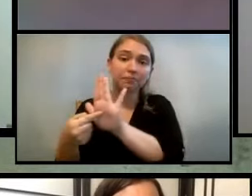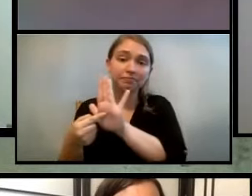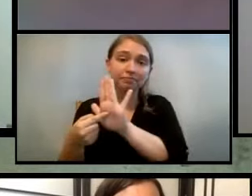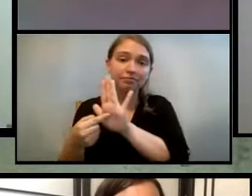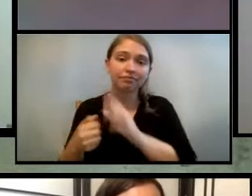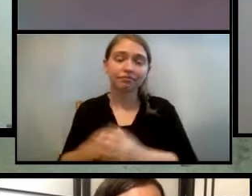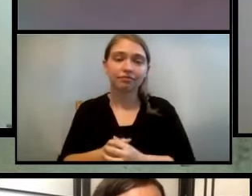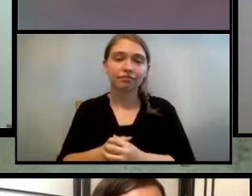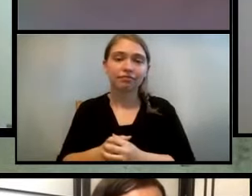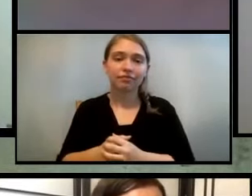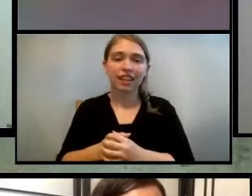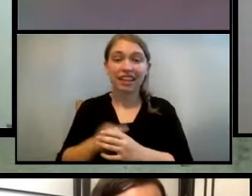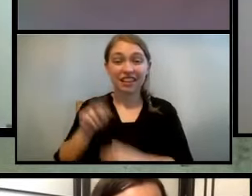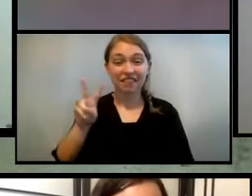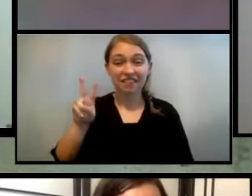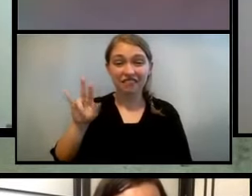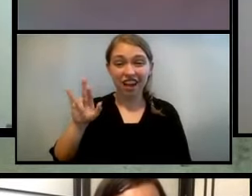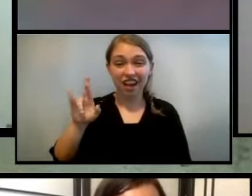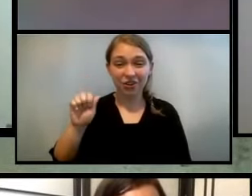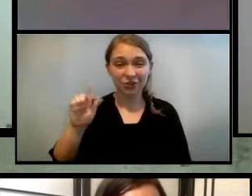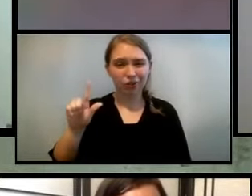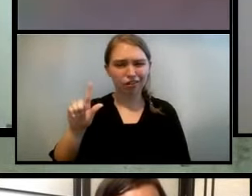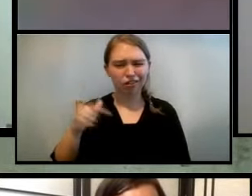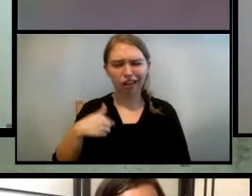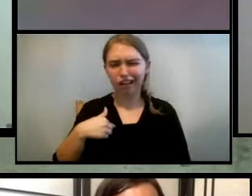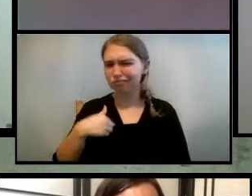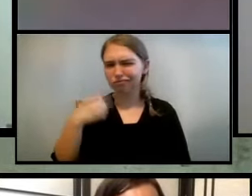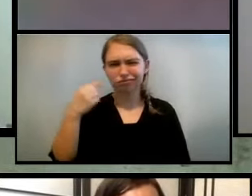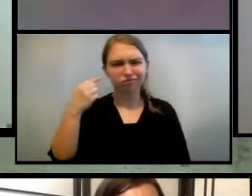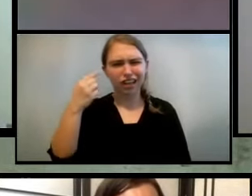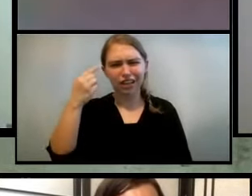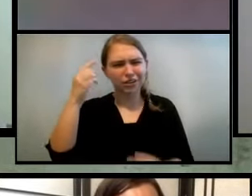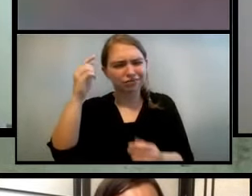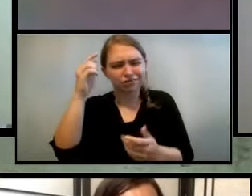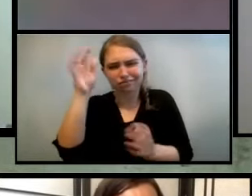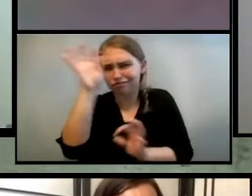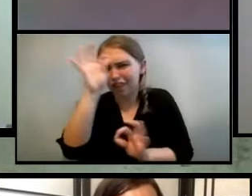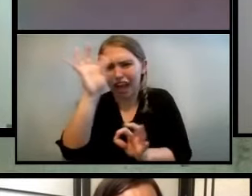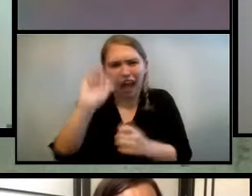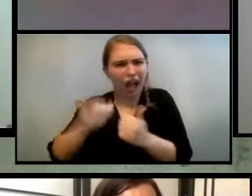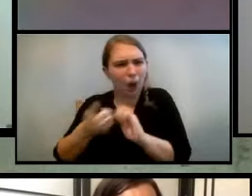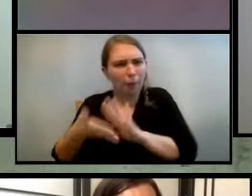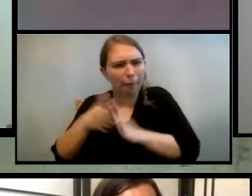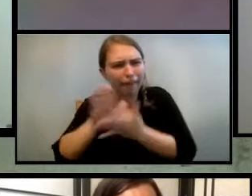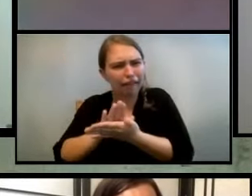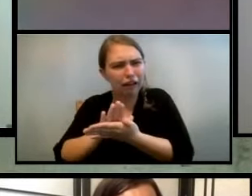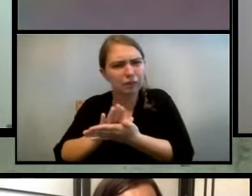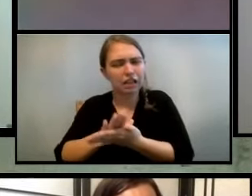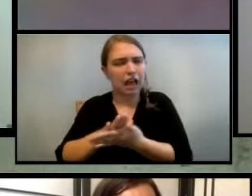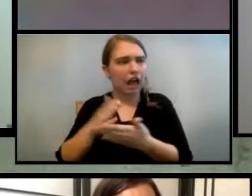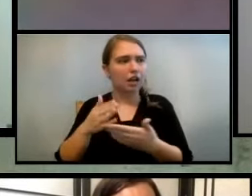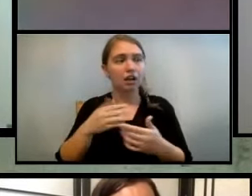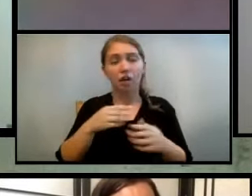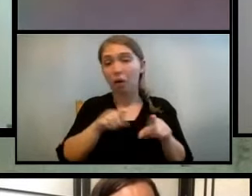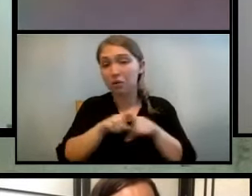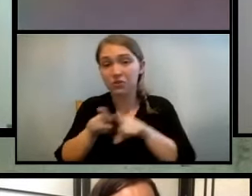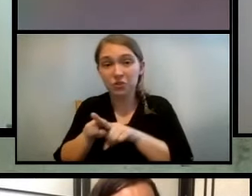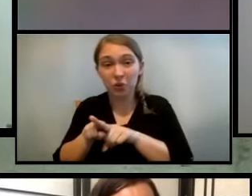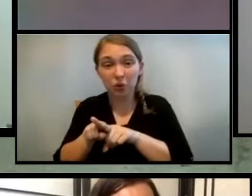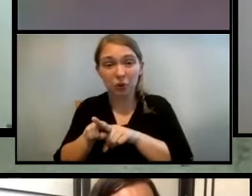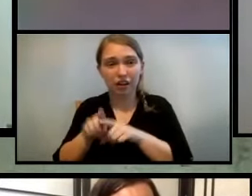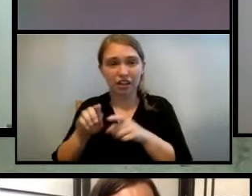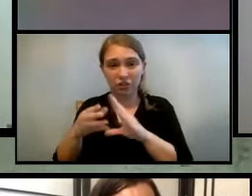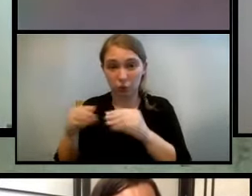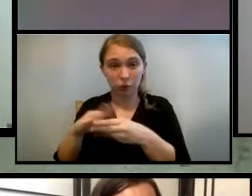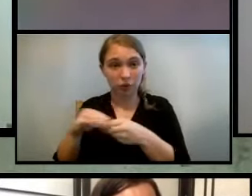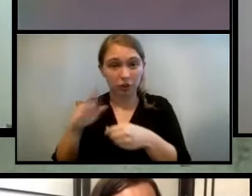understand what goes viral, so I could really... likewise, I don't think I understand what wins awards. So no, those last